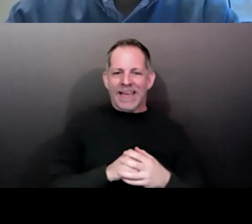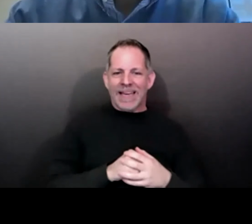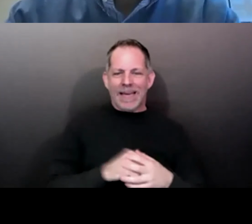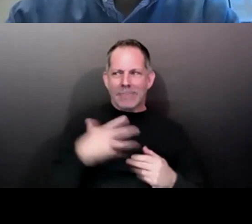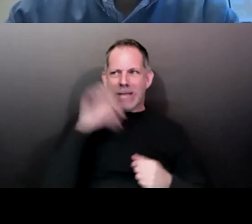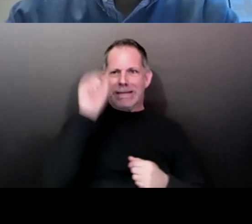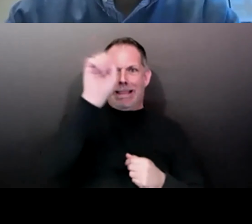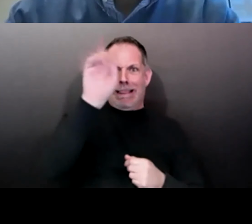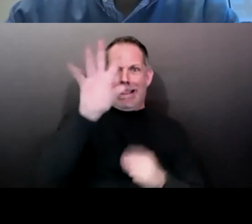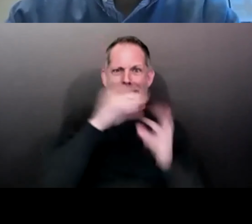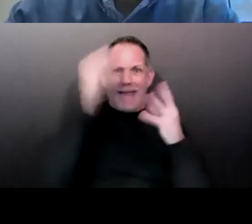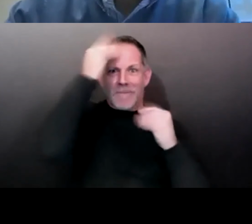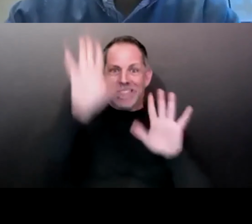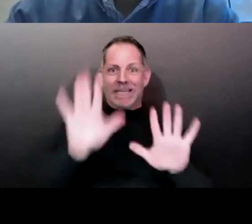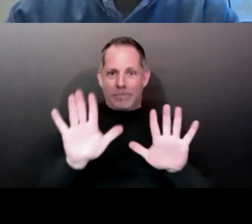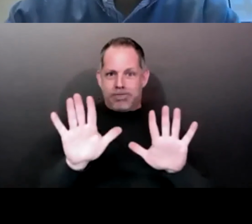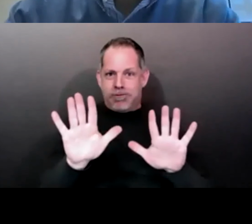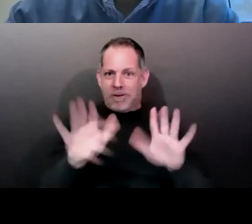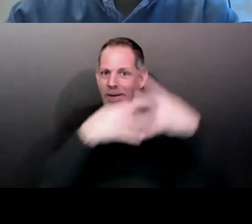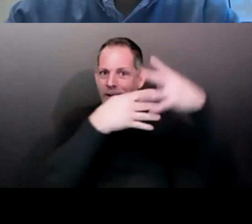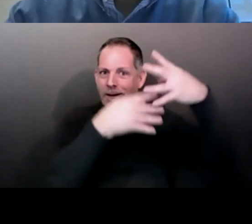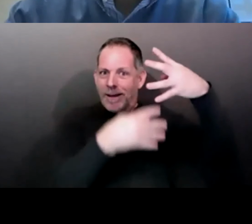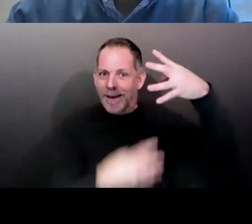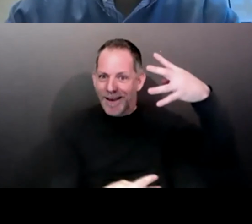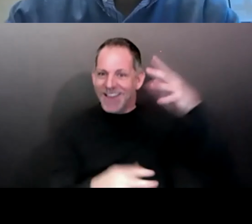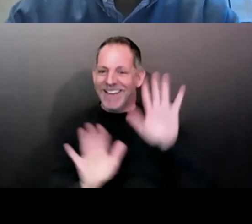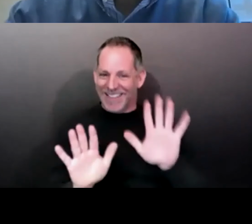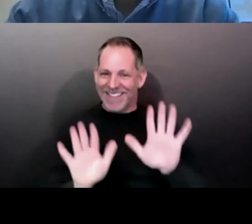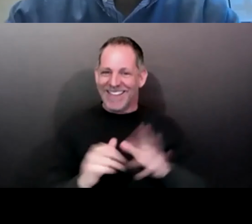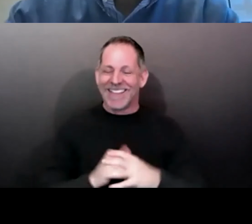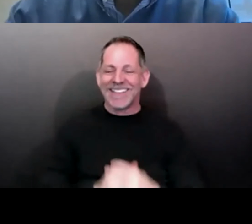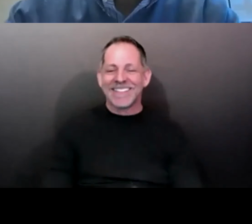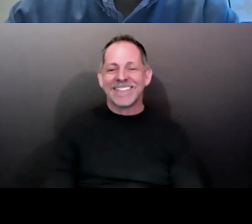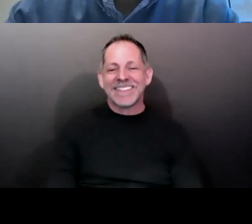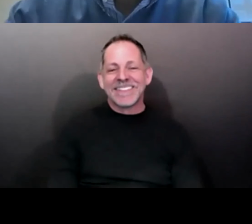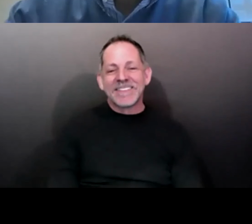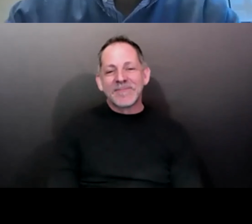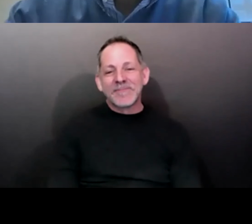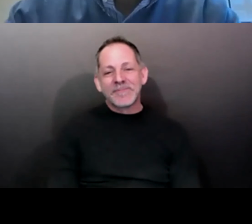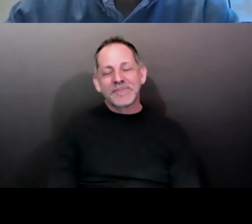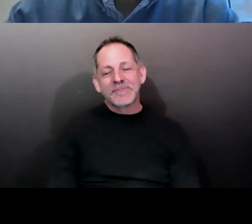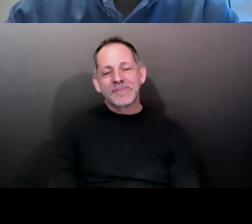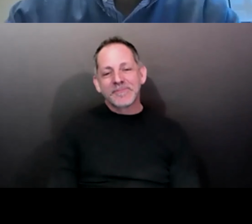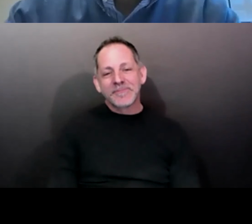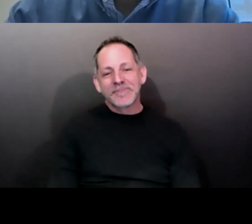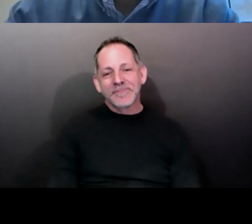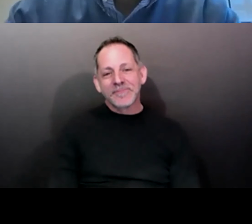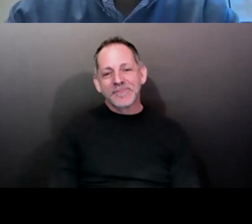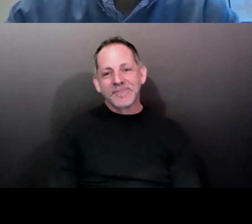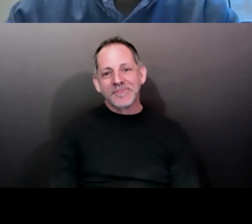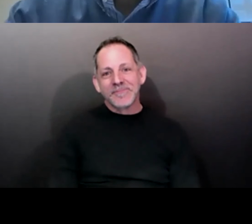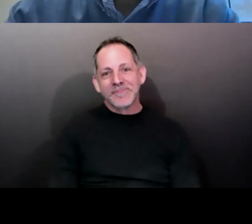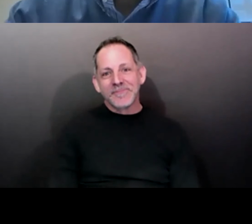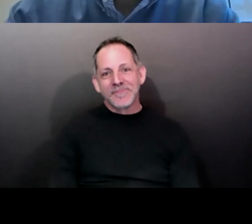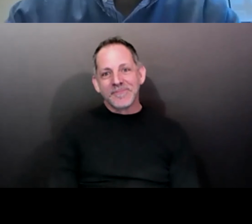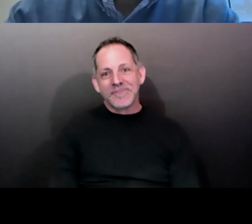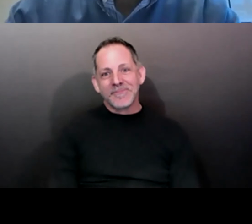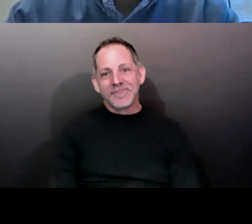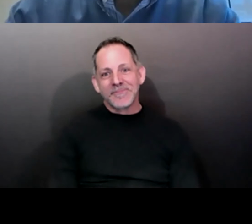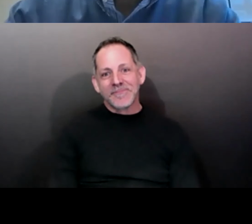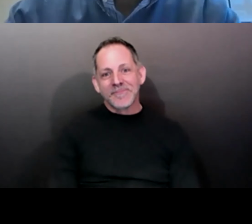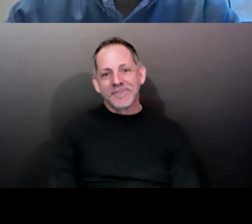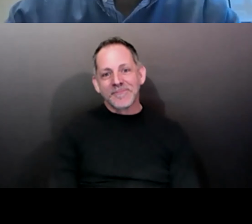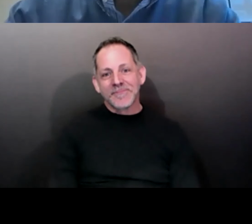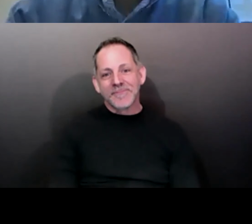bit. Thank you. The next question is for Sean. What supervision